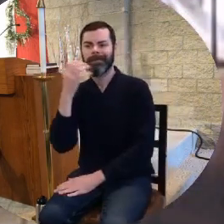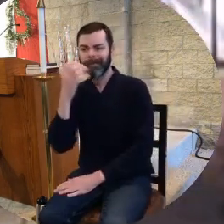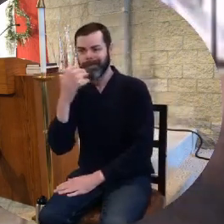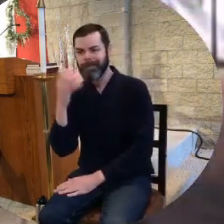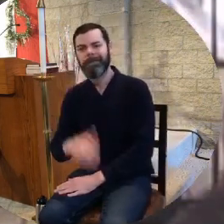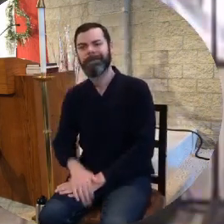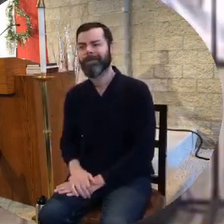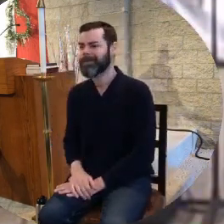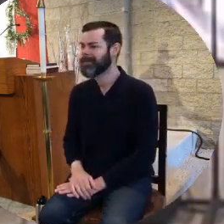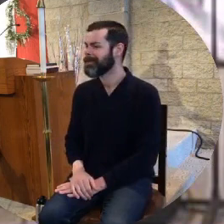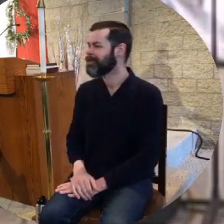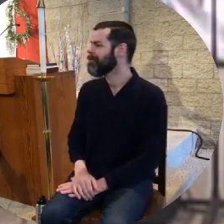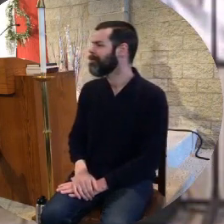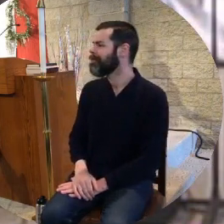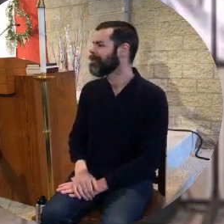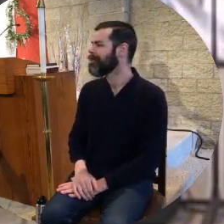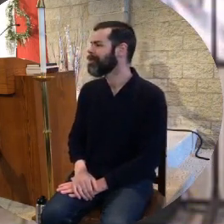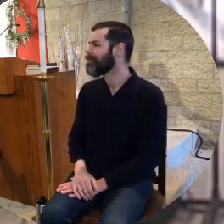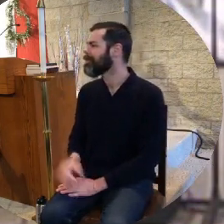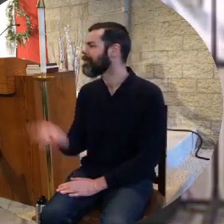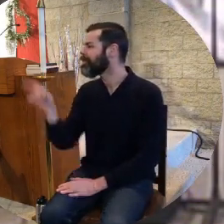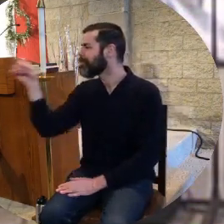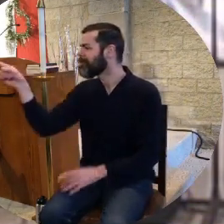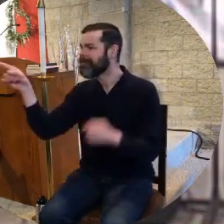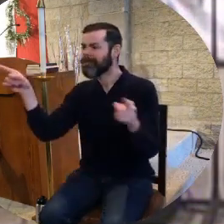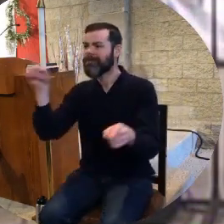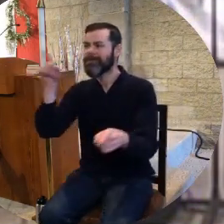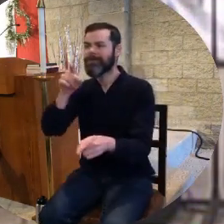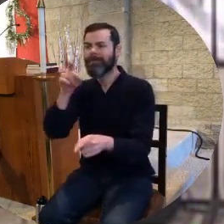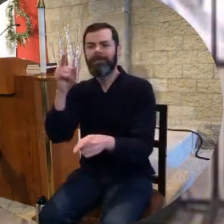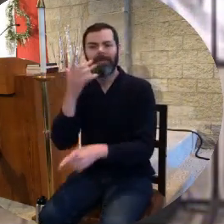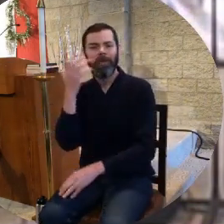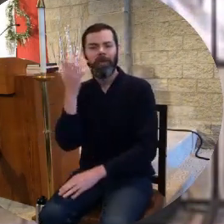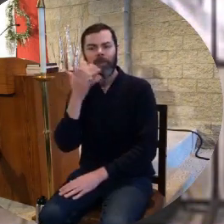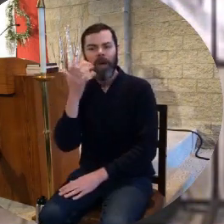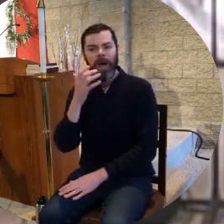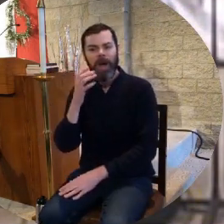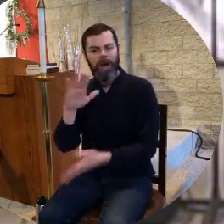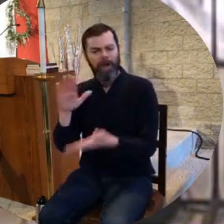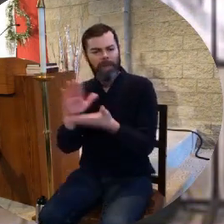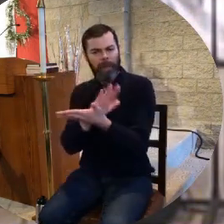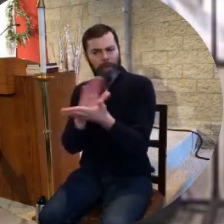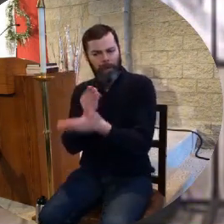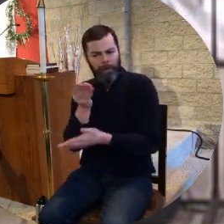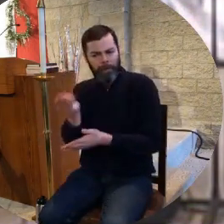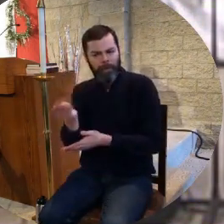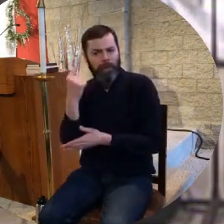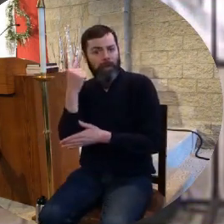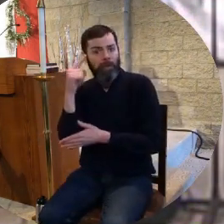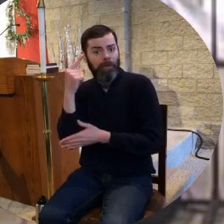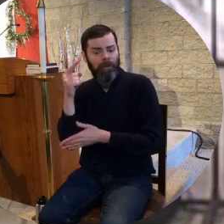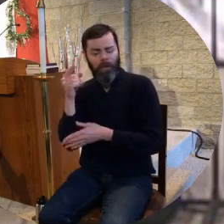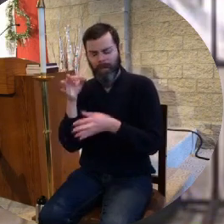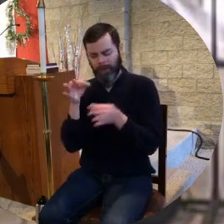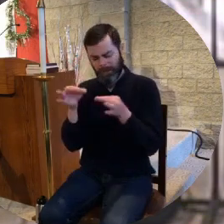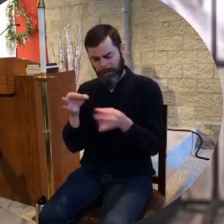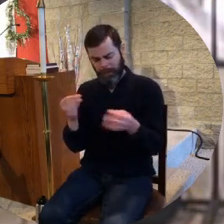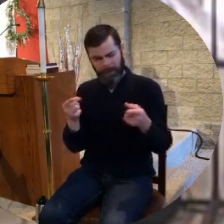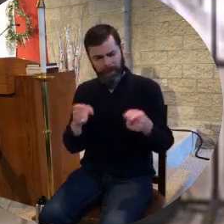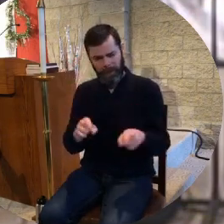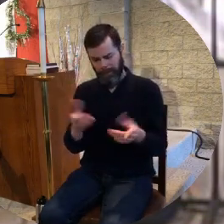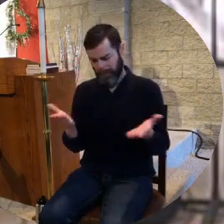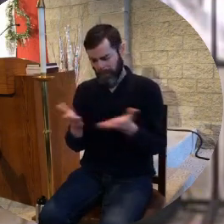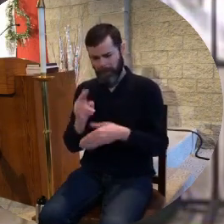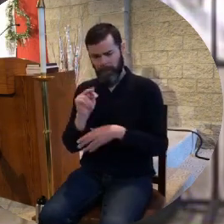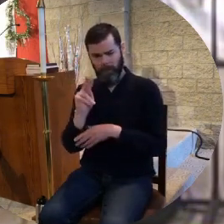here. Yes. Courage over here as well. That packet of information you received tells you a lot about Unity